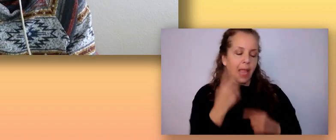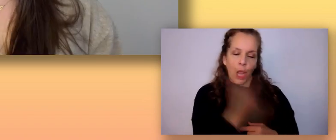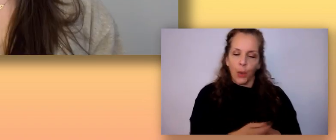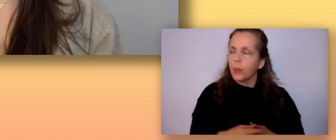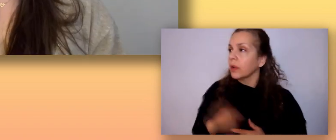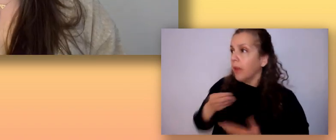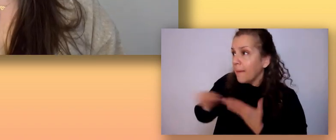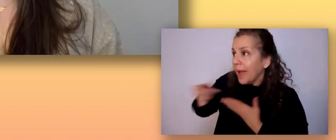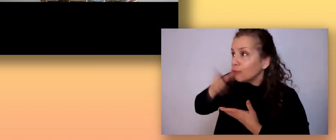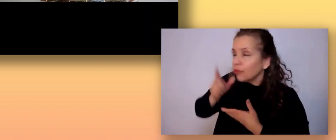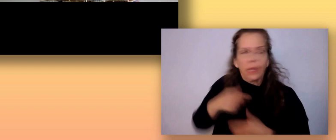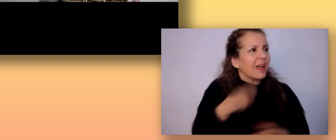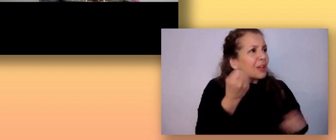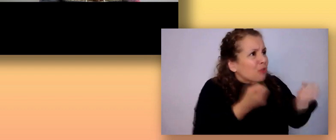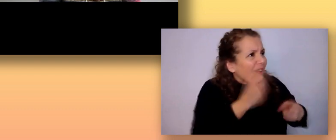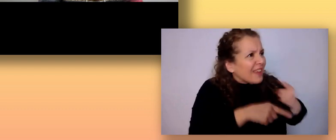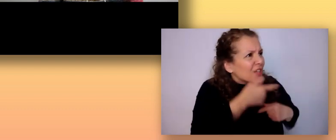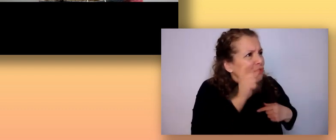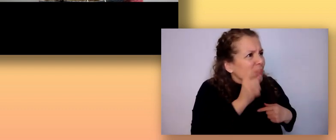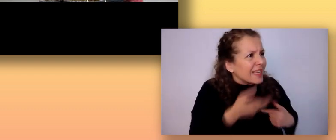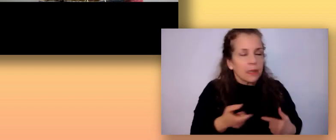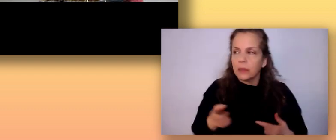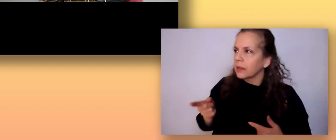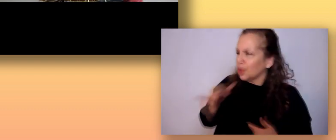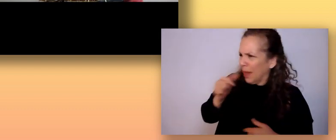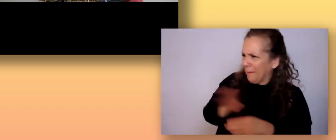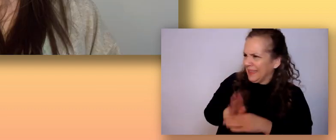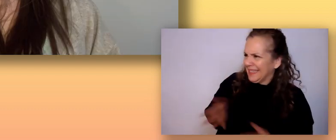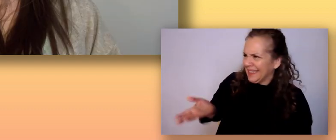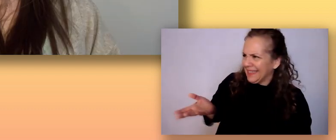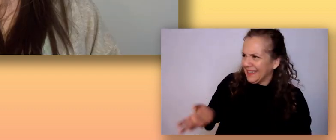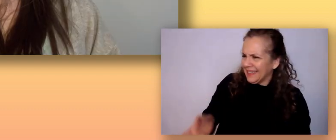you a drink. But if I'm driving, I can't. Come on, it's not like you're doing anything.